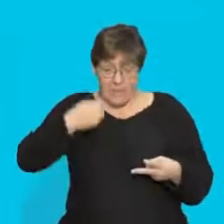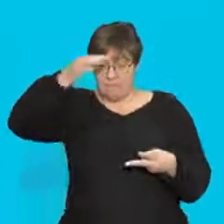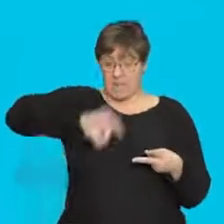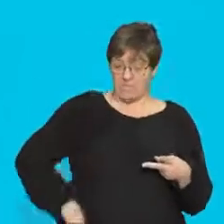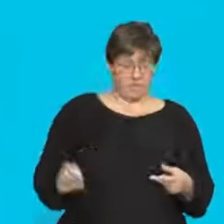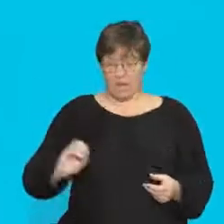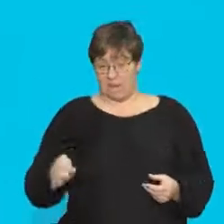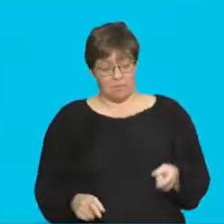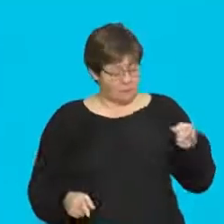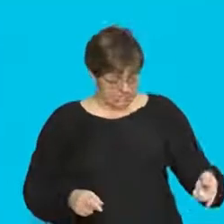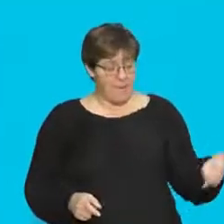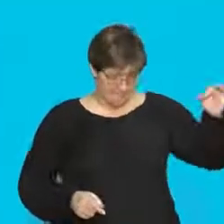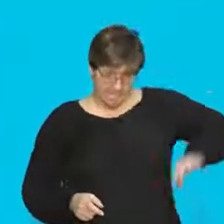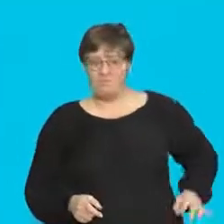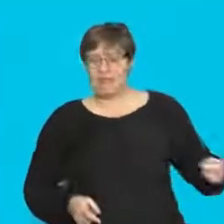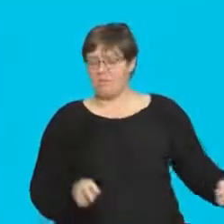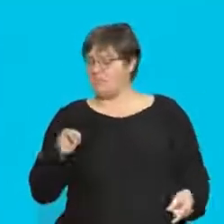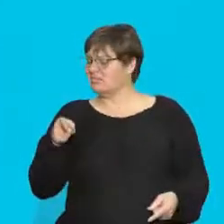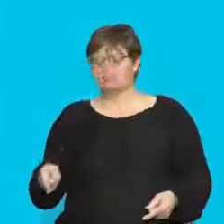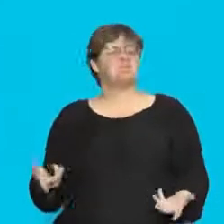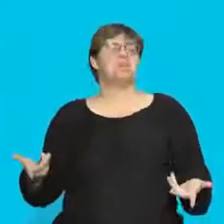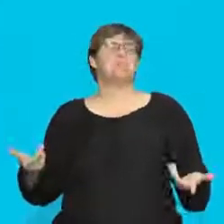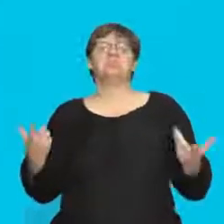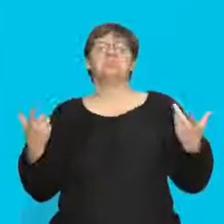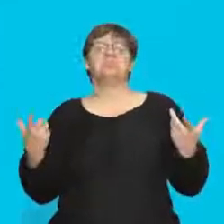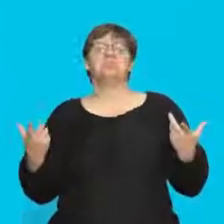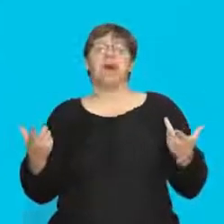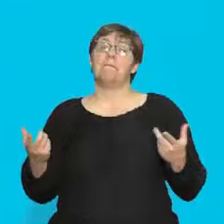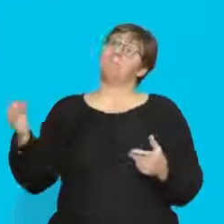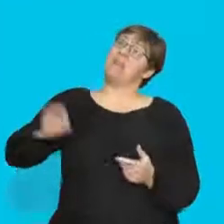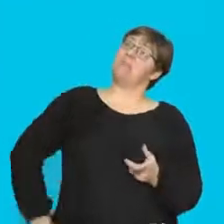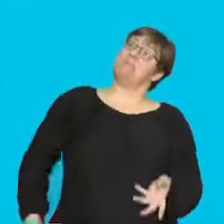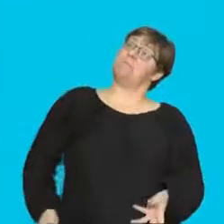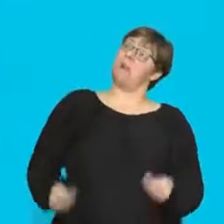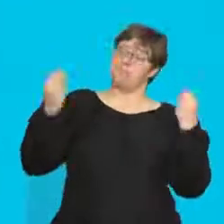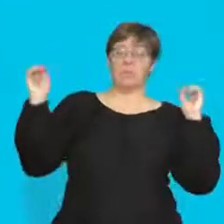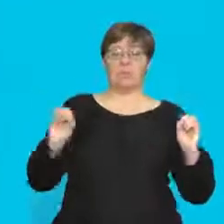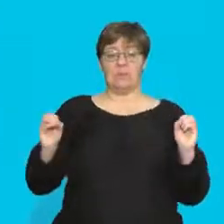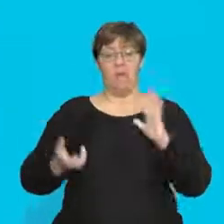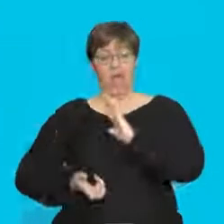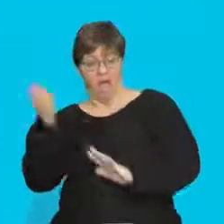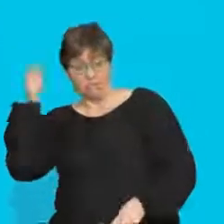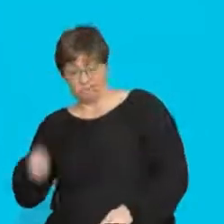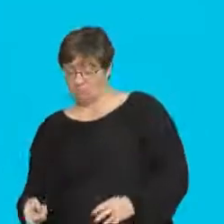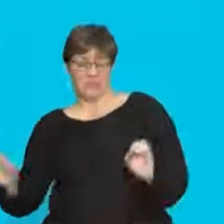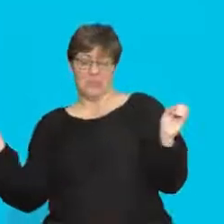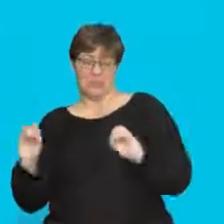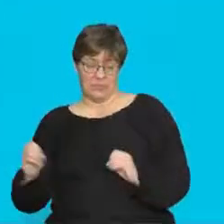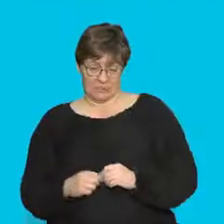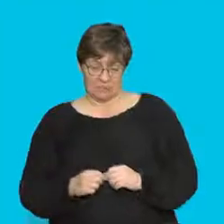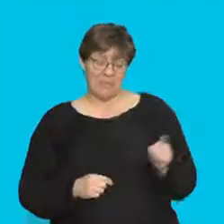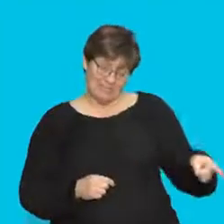me, doesn't benefit me, but you know what? Just let it carry on. So in